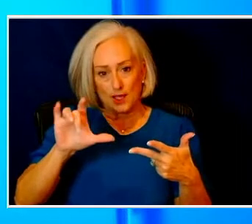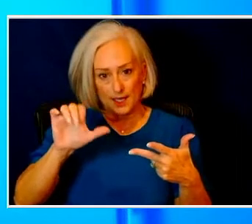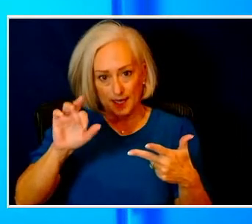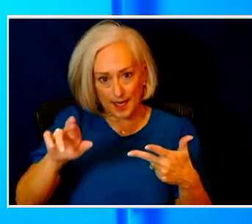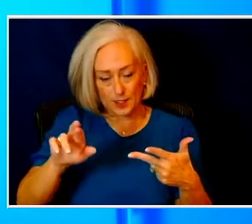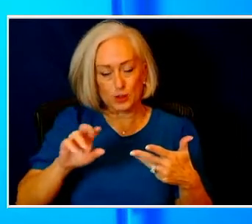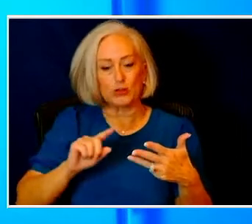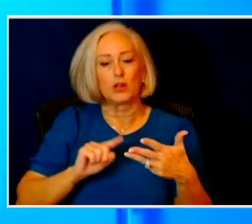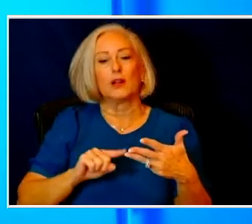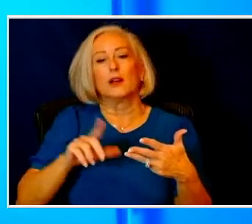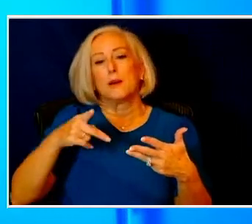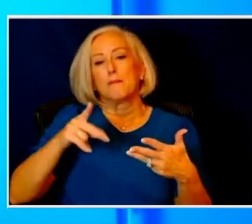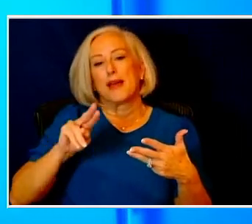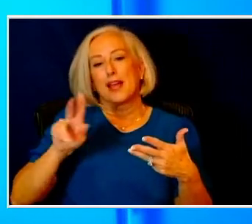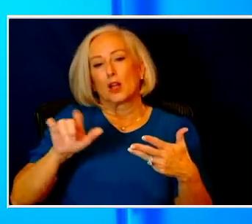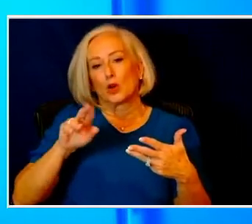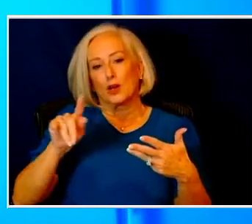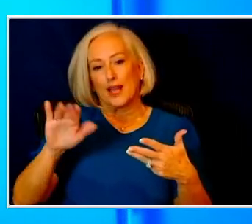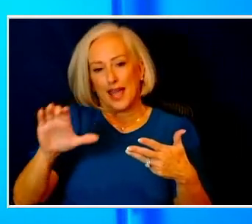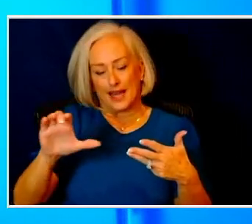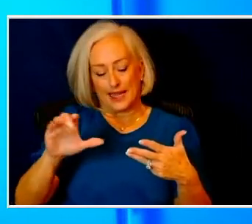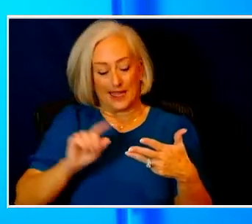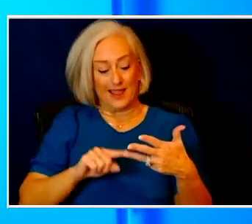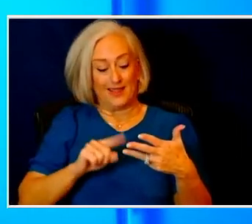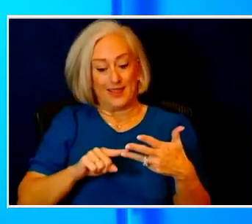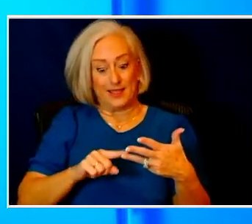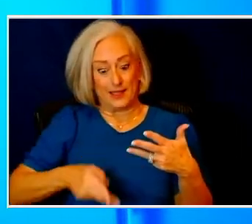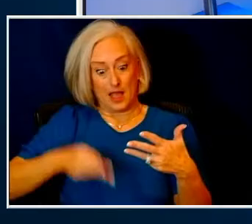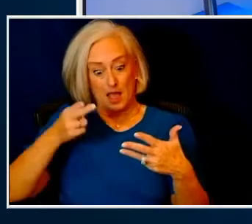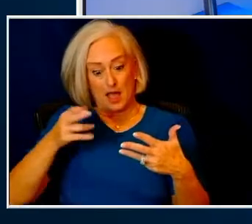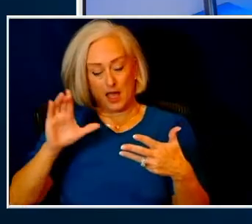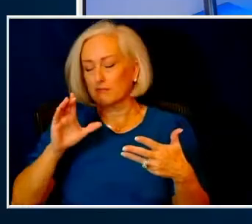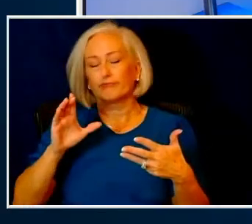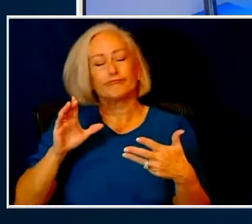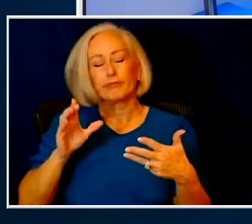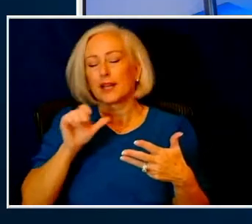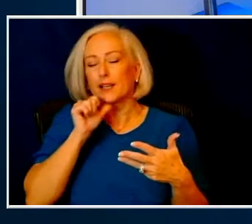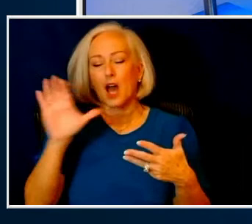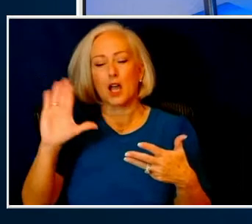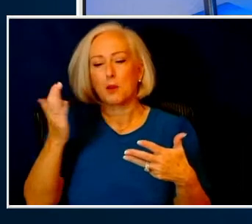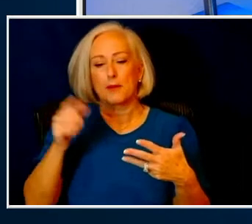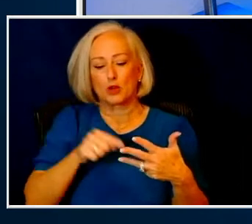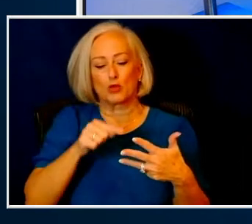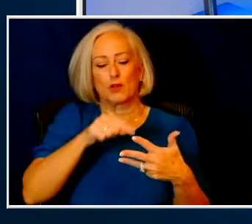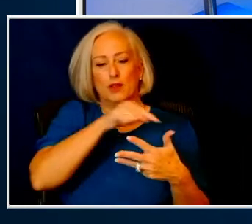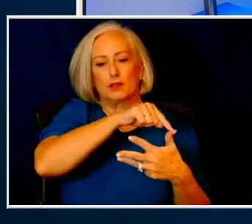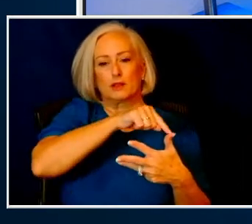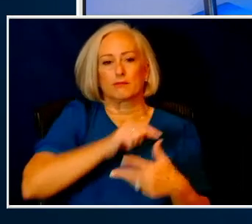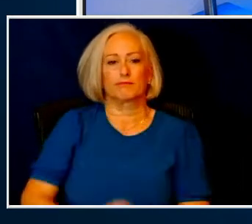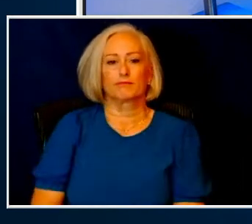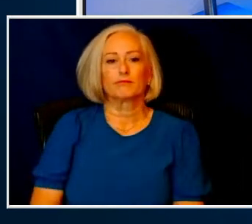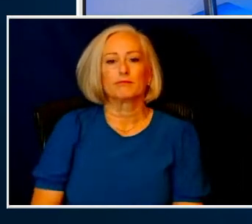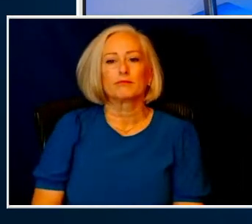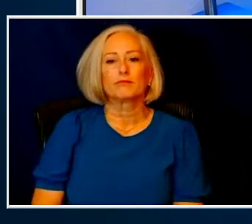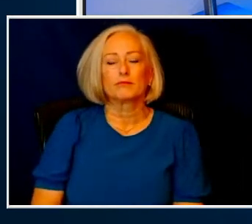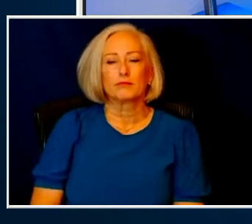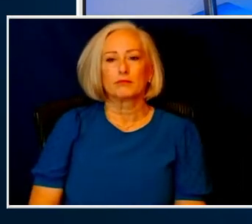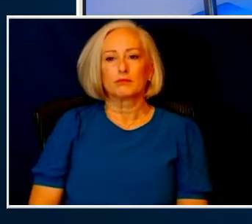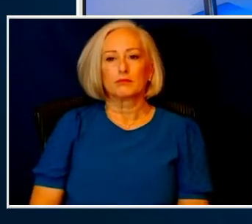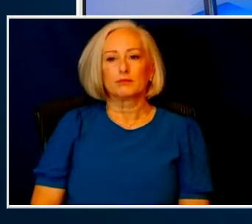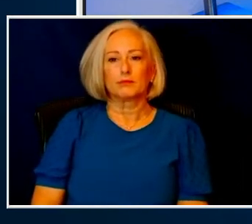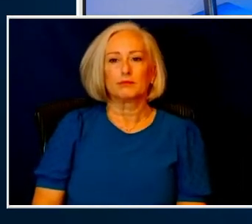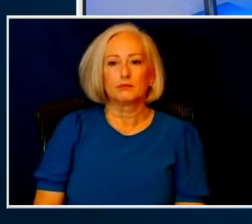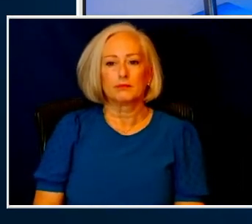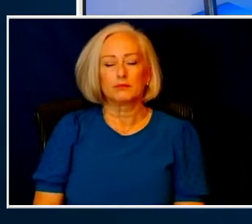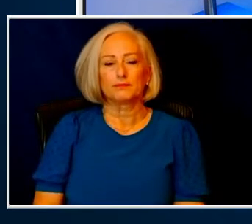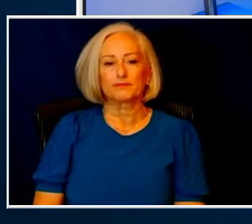a risk. It's not as high as some of those other cancers. Okay, and Carol, she has a lot of big words in her question,